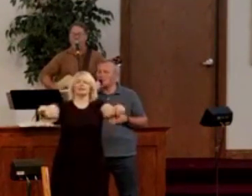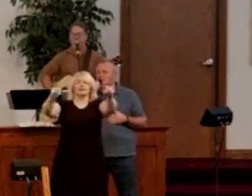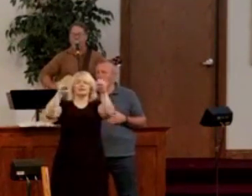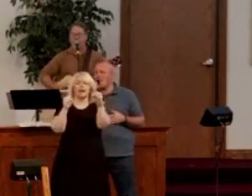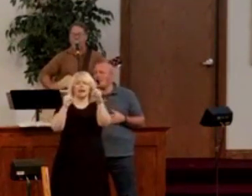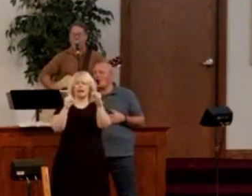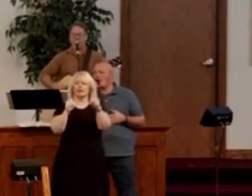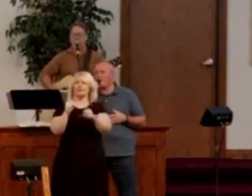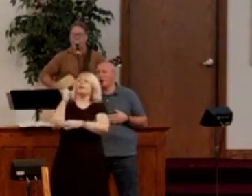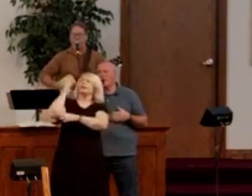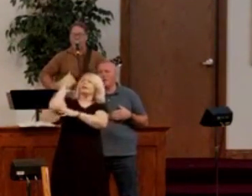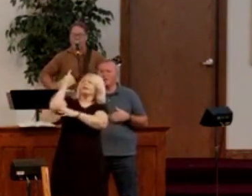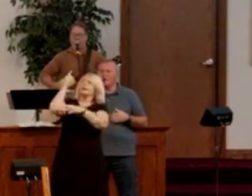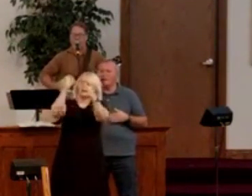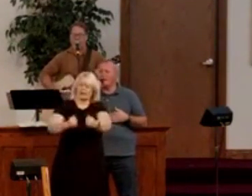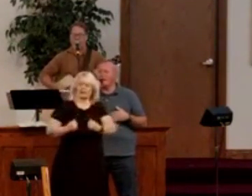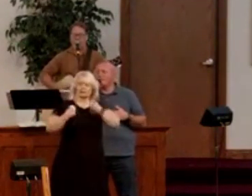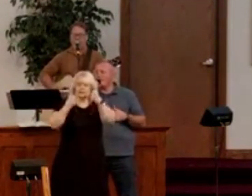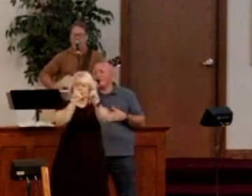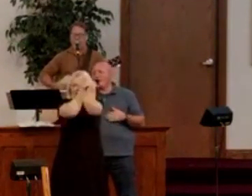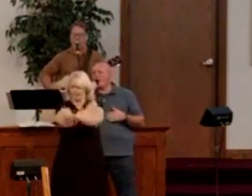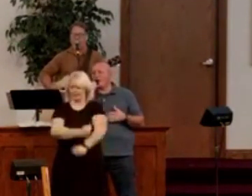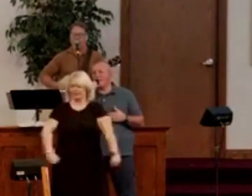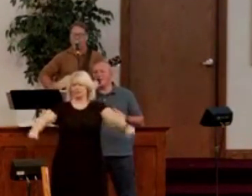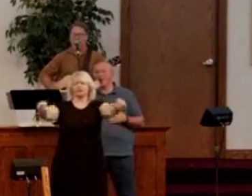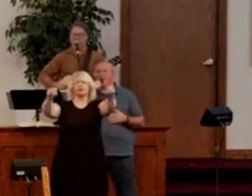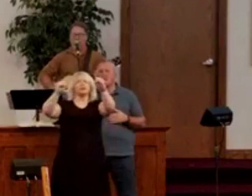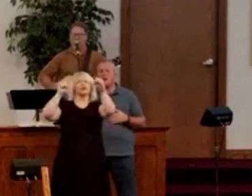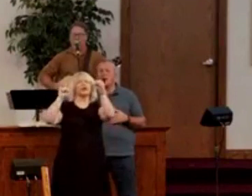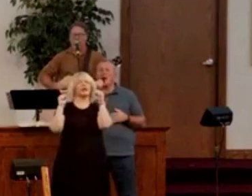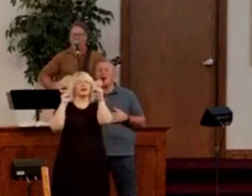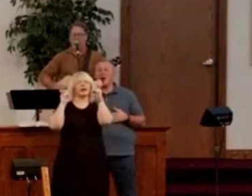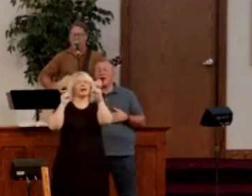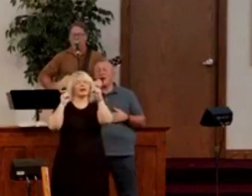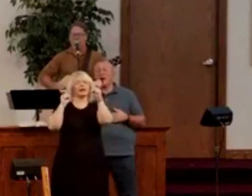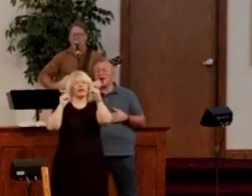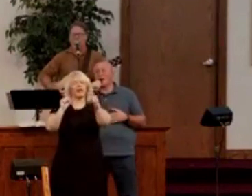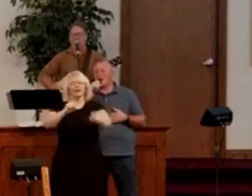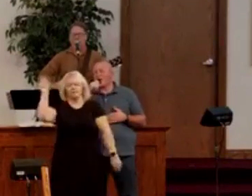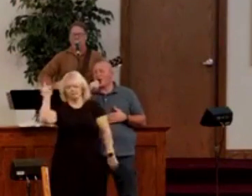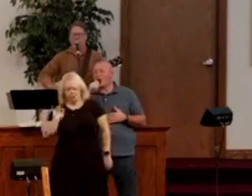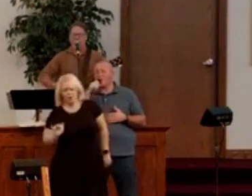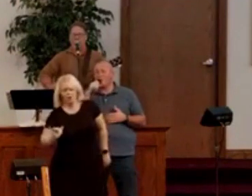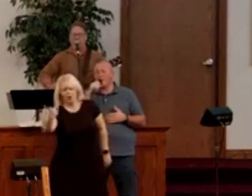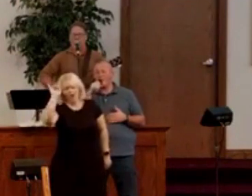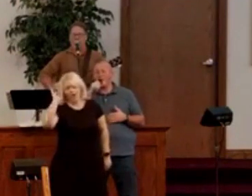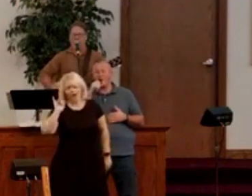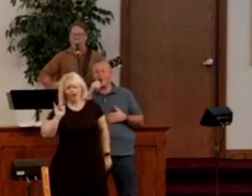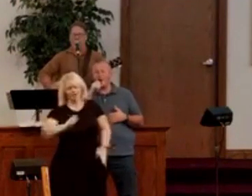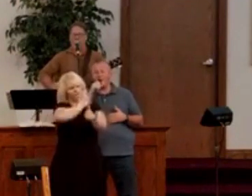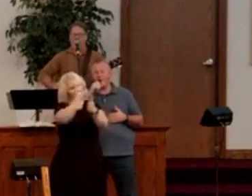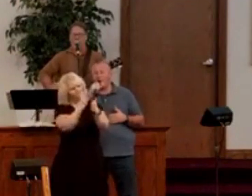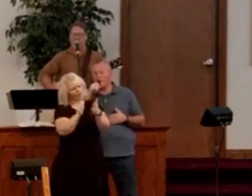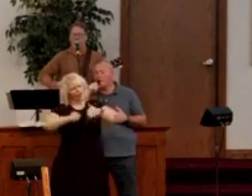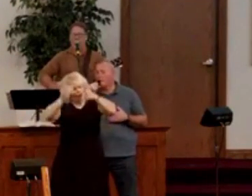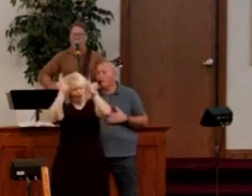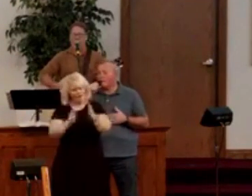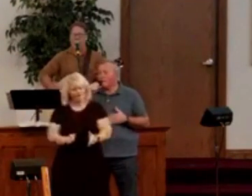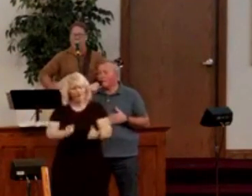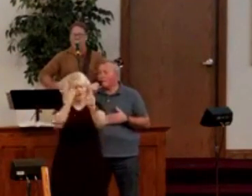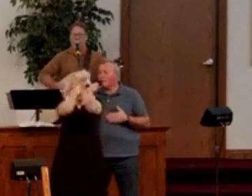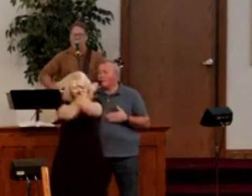to save. He is mighty to save forever.